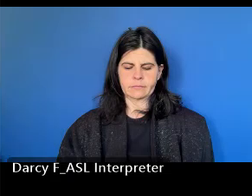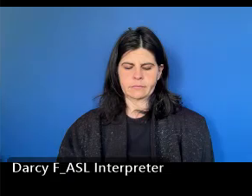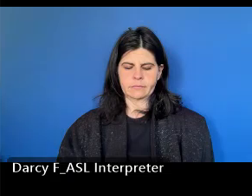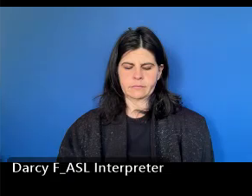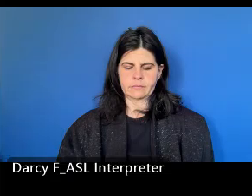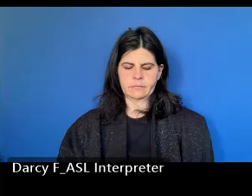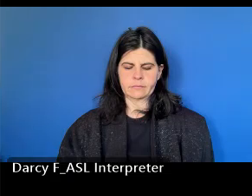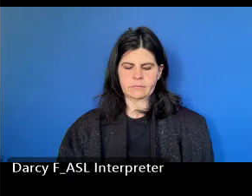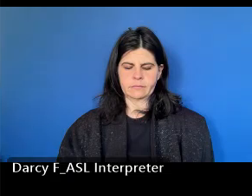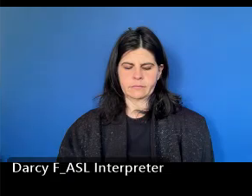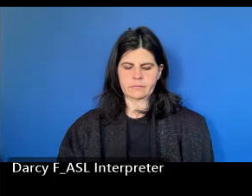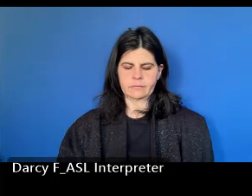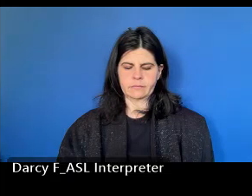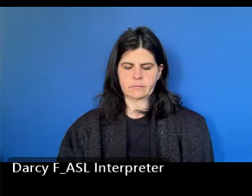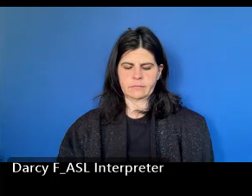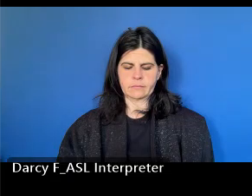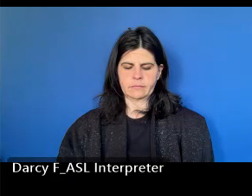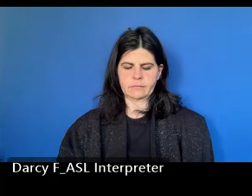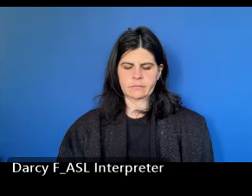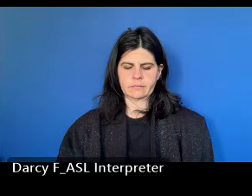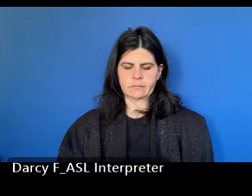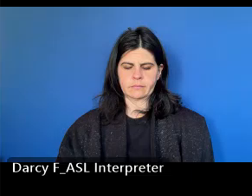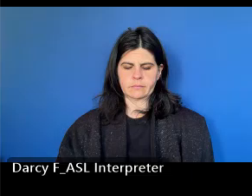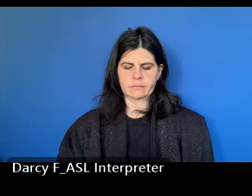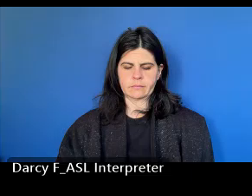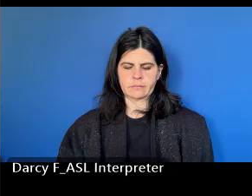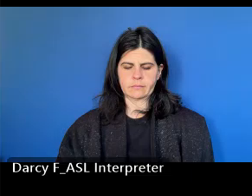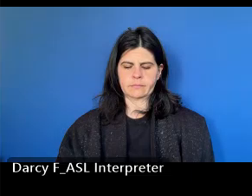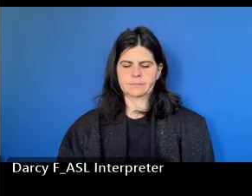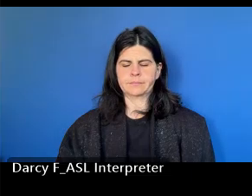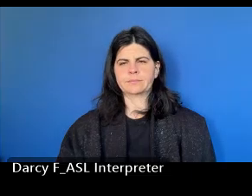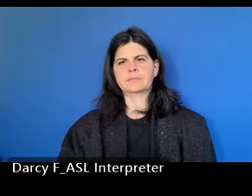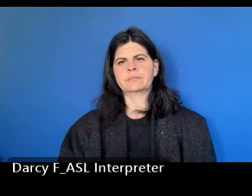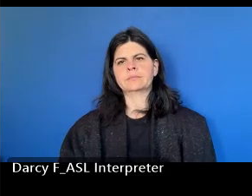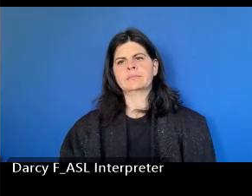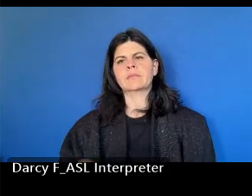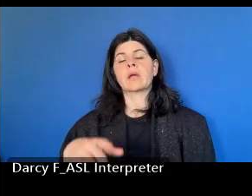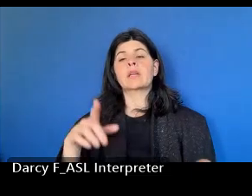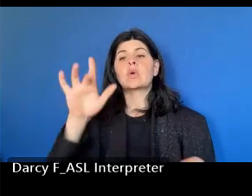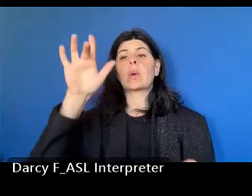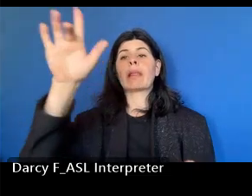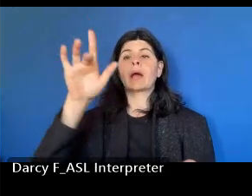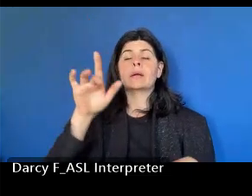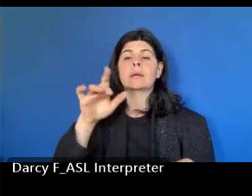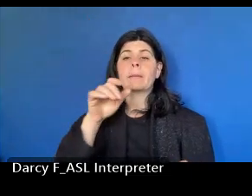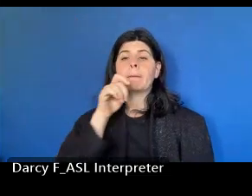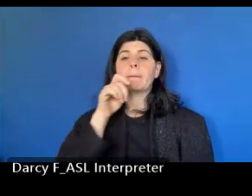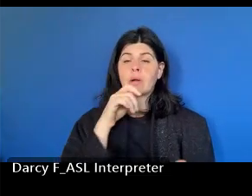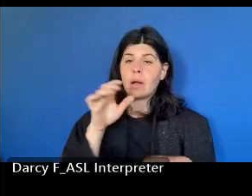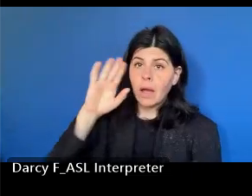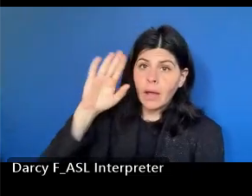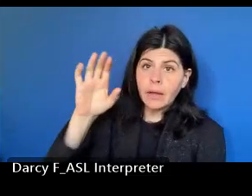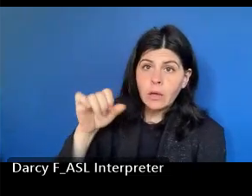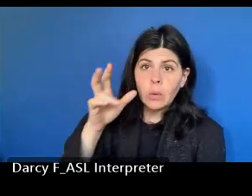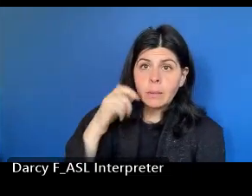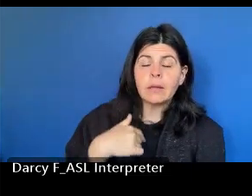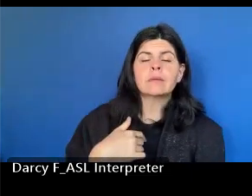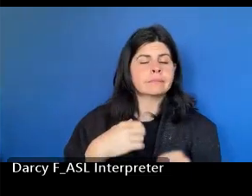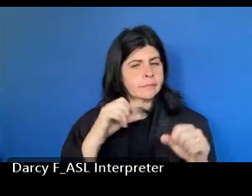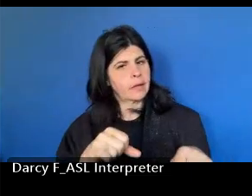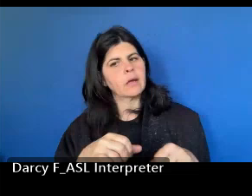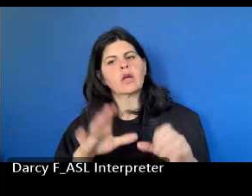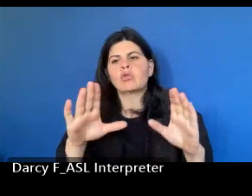Moment, please click on that microphone at the top right of MS Teams. There we go. I see you. Hi, can you hear me? You can. Okay,